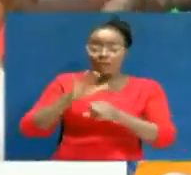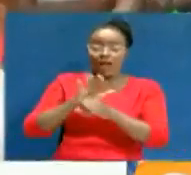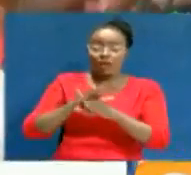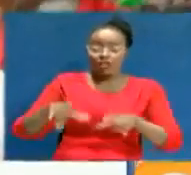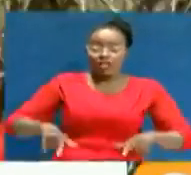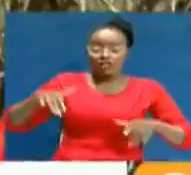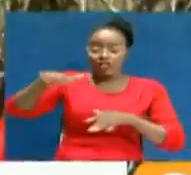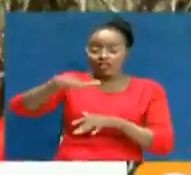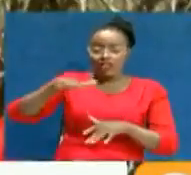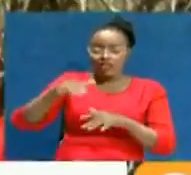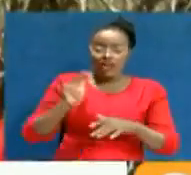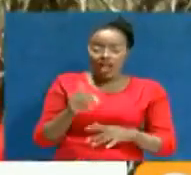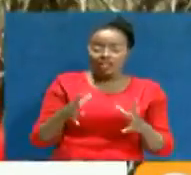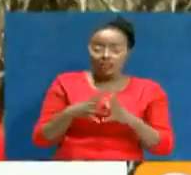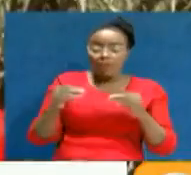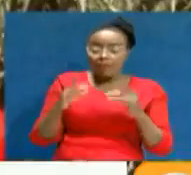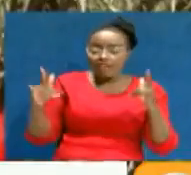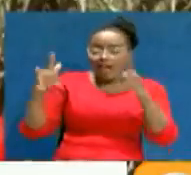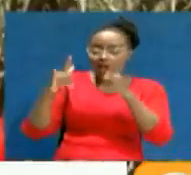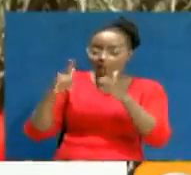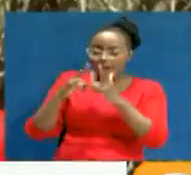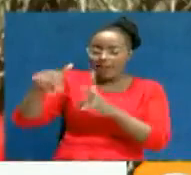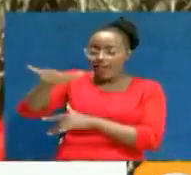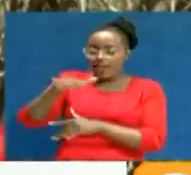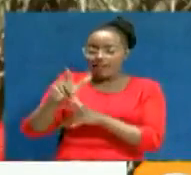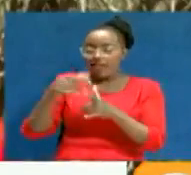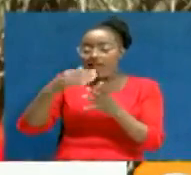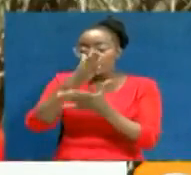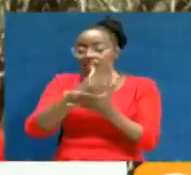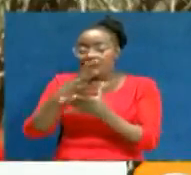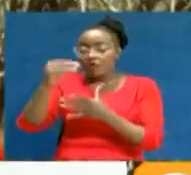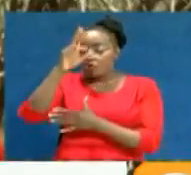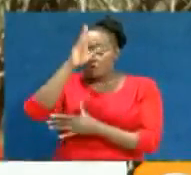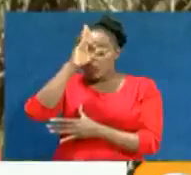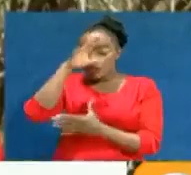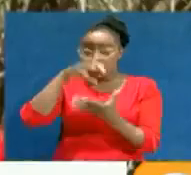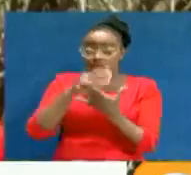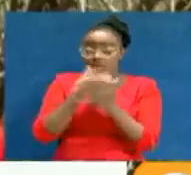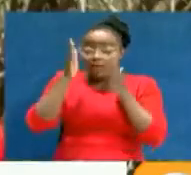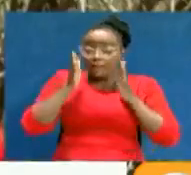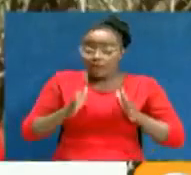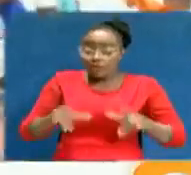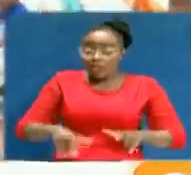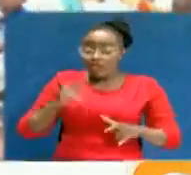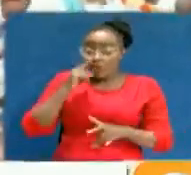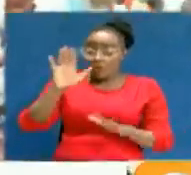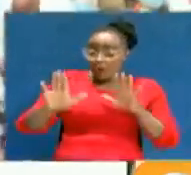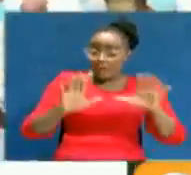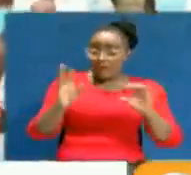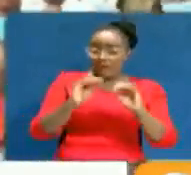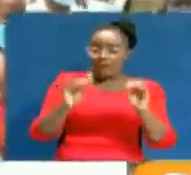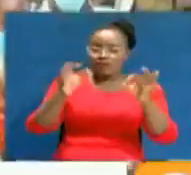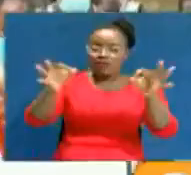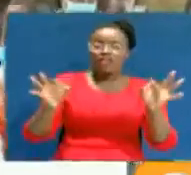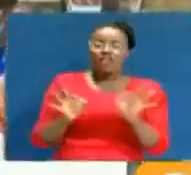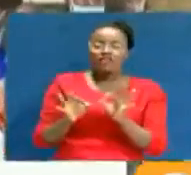Sai tumetorokea makambi, wengine yuko kambi ya polisi, wengine yuko police station. Mwakuna mtu anaishi kwake paka sai. Families